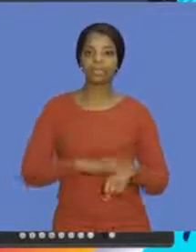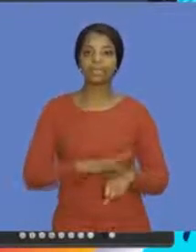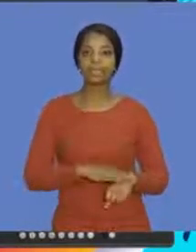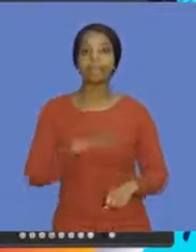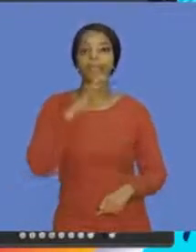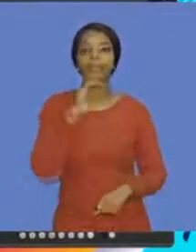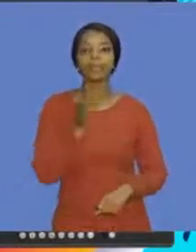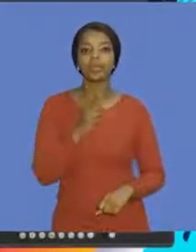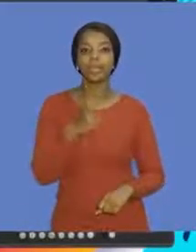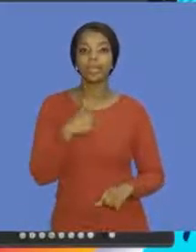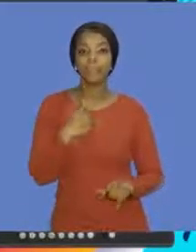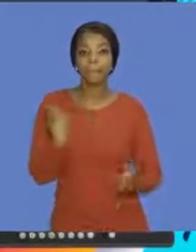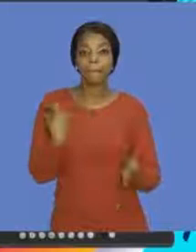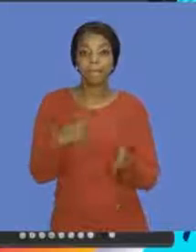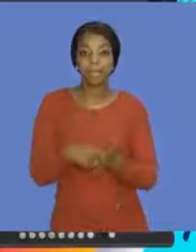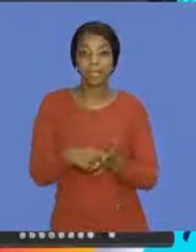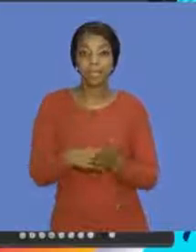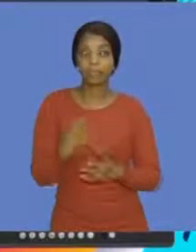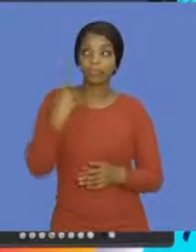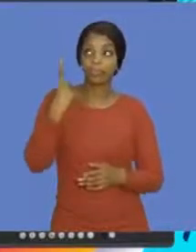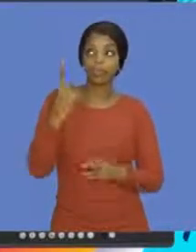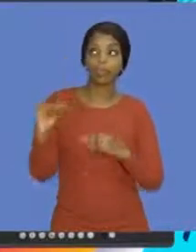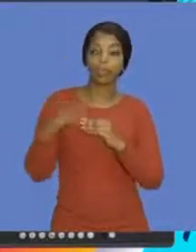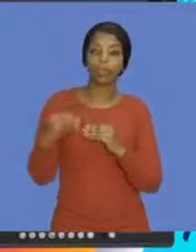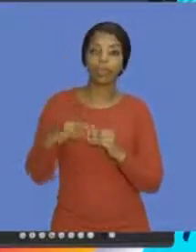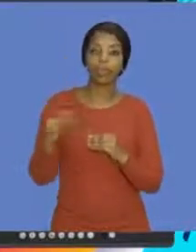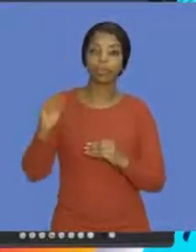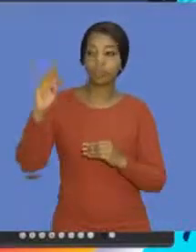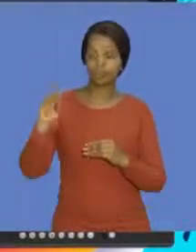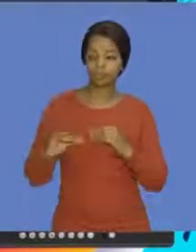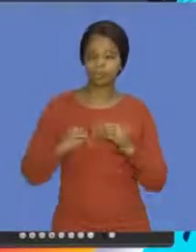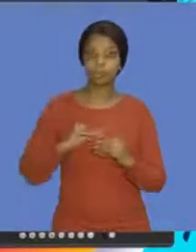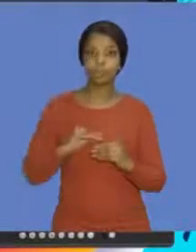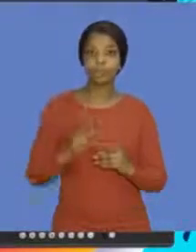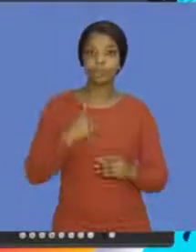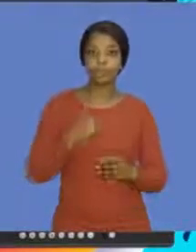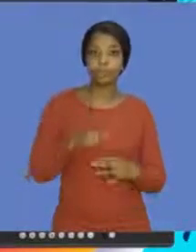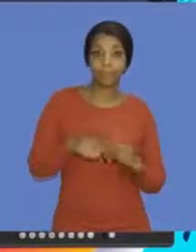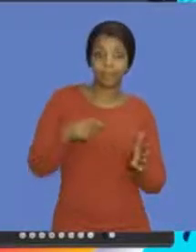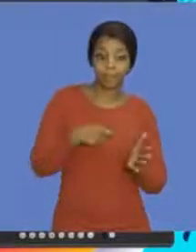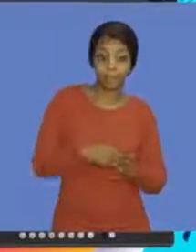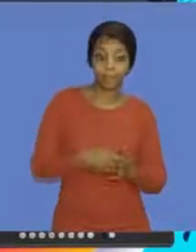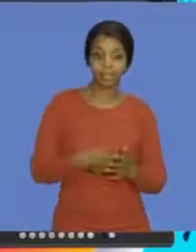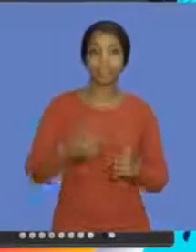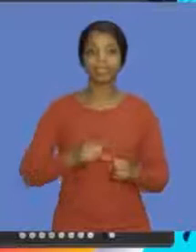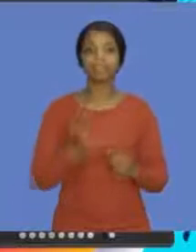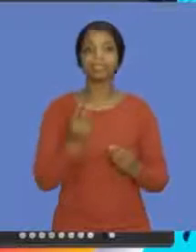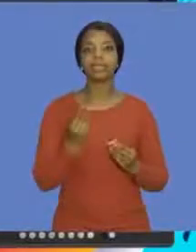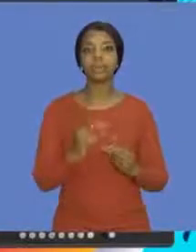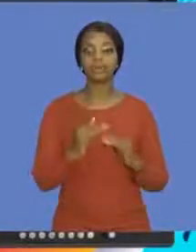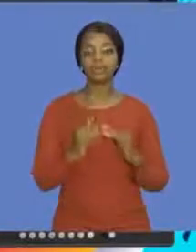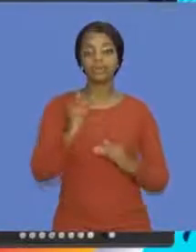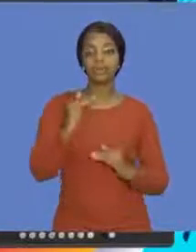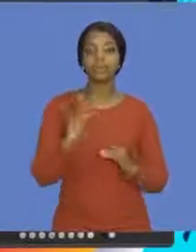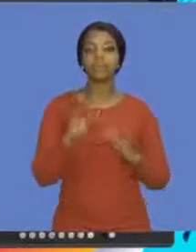stronger at that time, meaning I am buying the exchange rate of $1 at a very minimal amount. But if I'm buying it